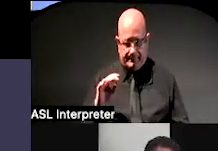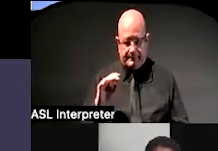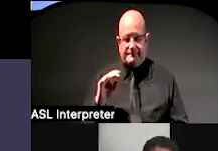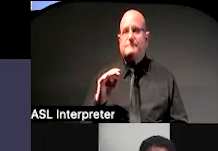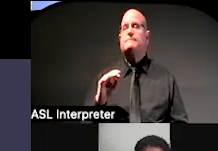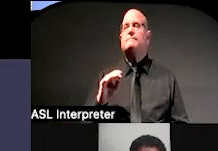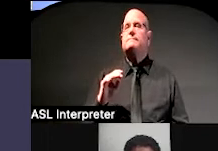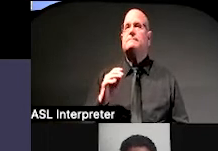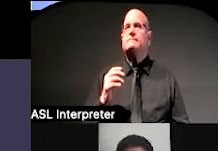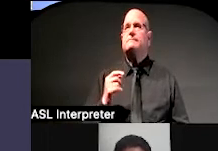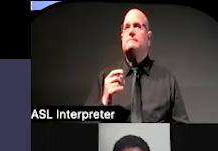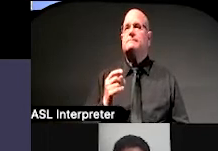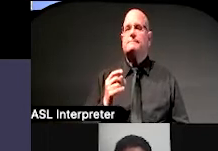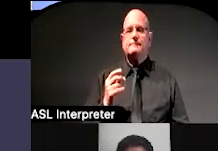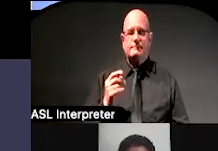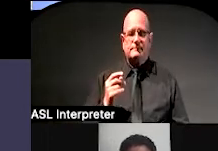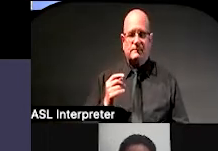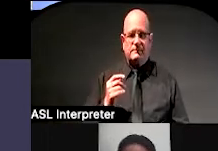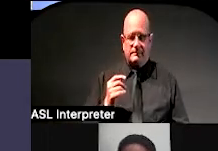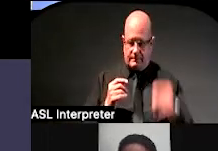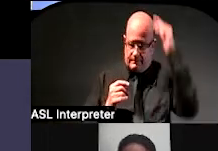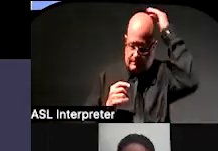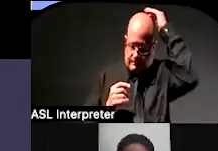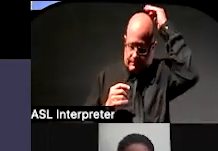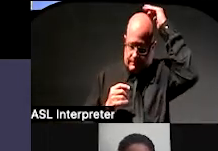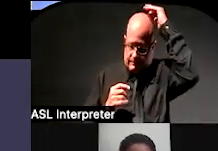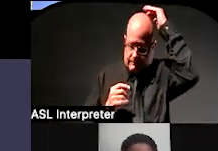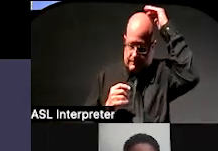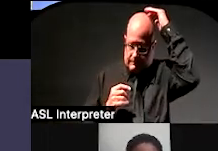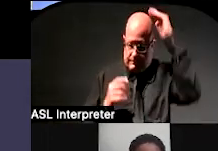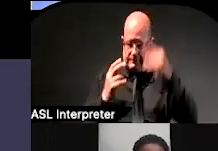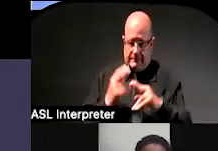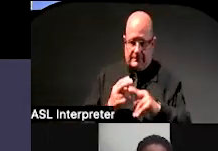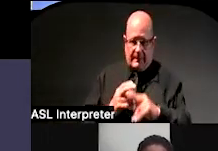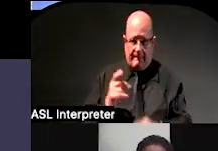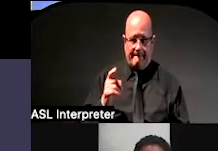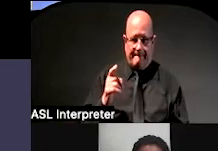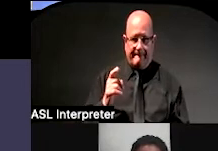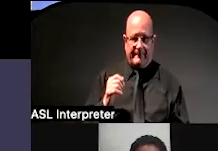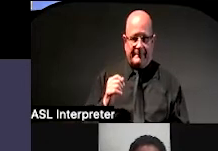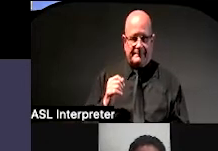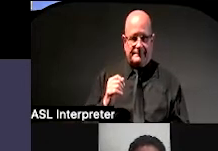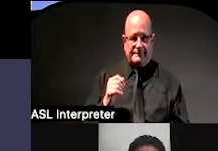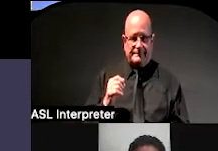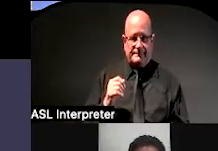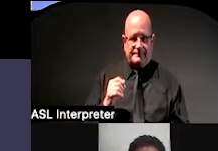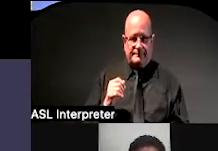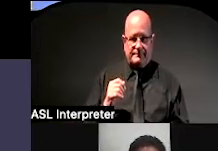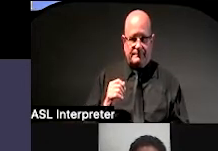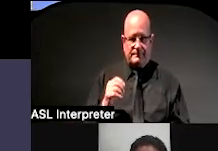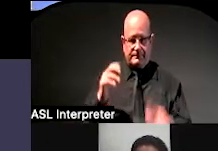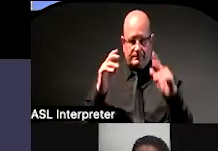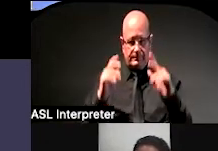oh my goodness, I can't think, I'm sorry, I can't remember the name of the individual,